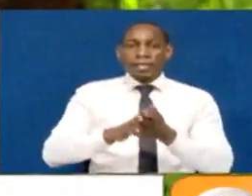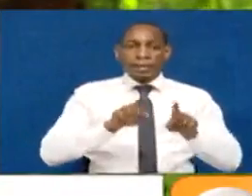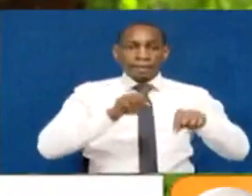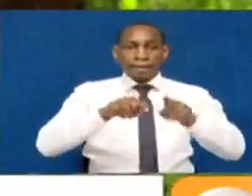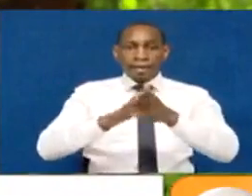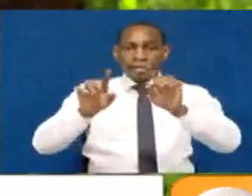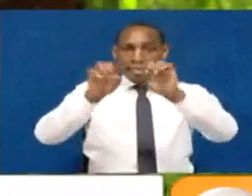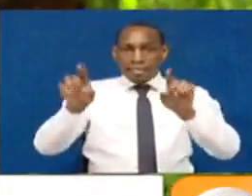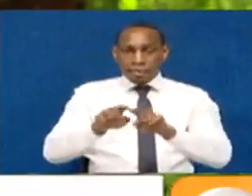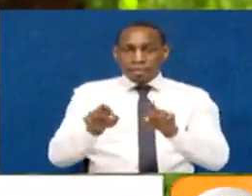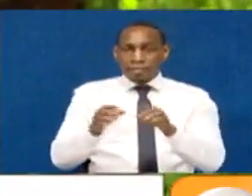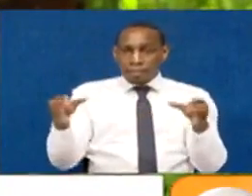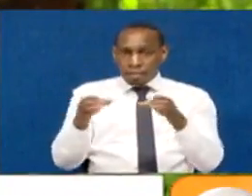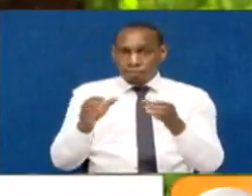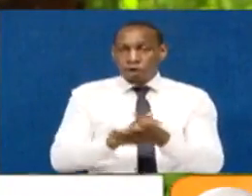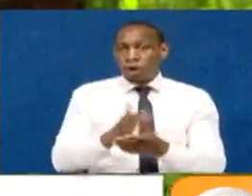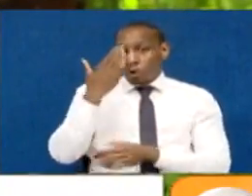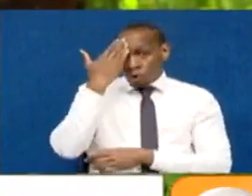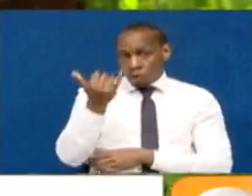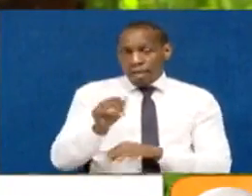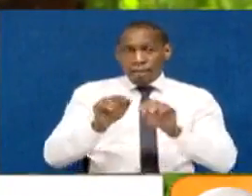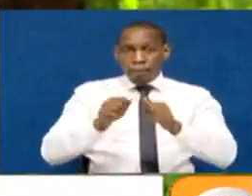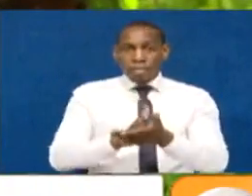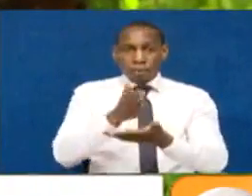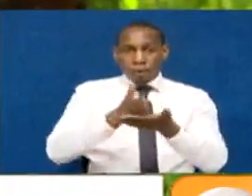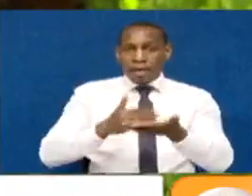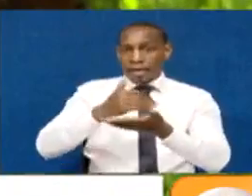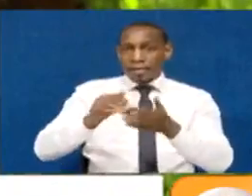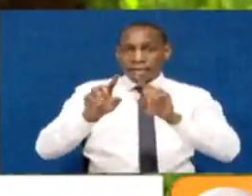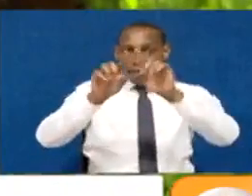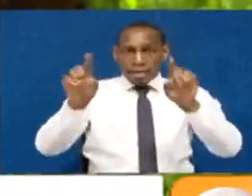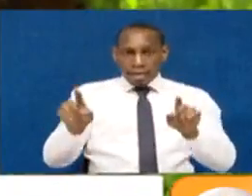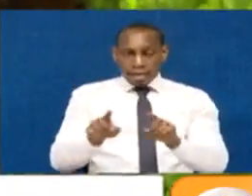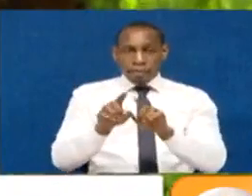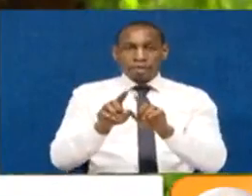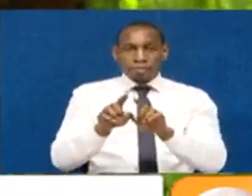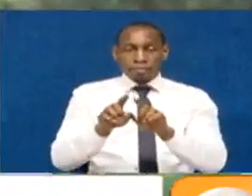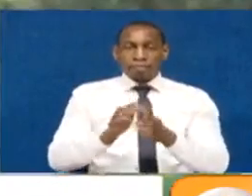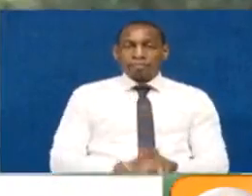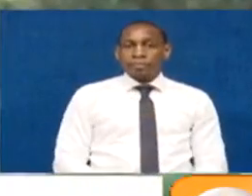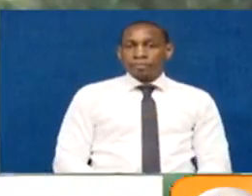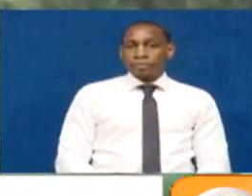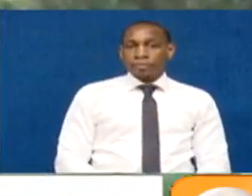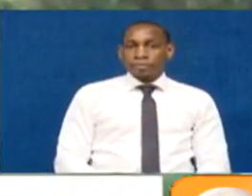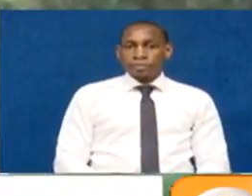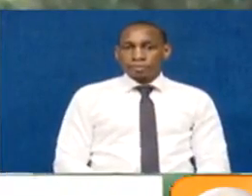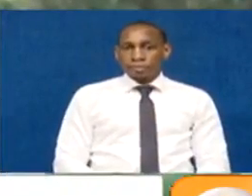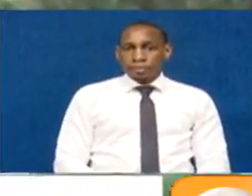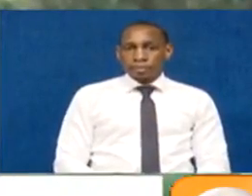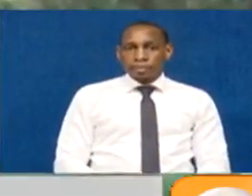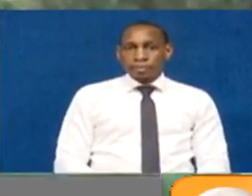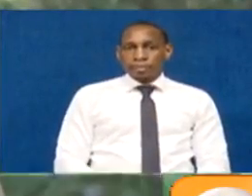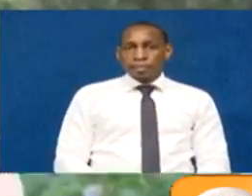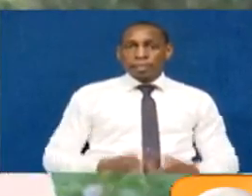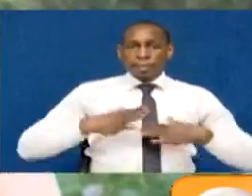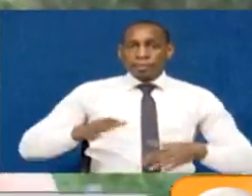are round and smaller so that they can cut round crisps. Fanya contract farming na watu